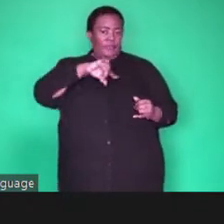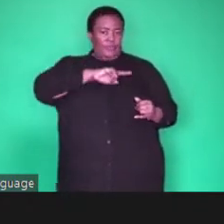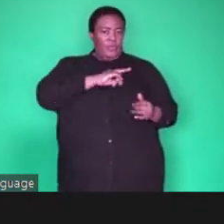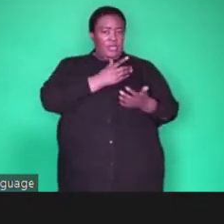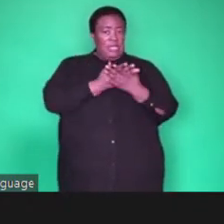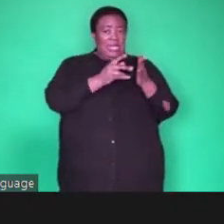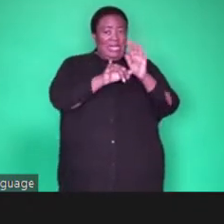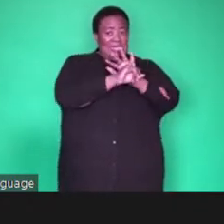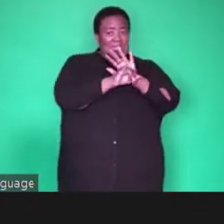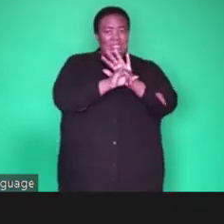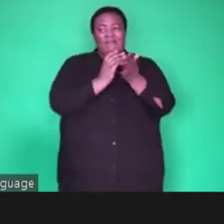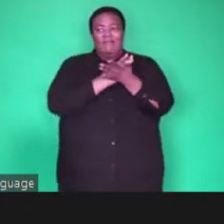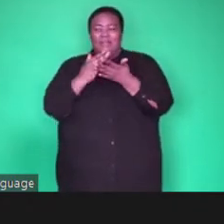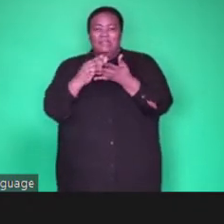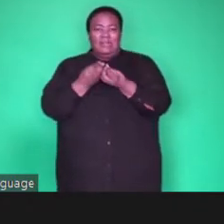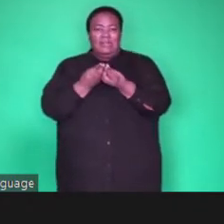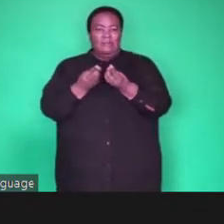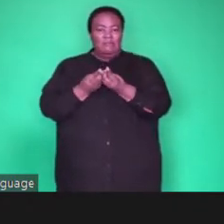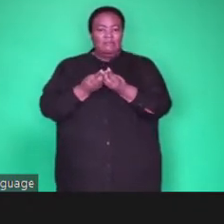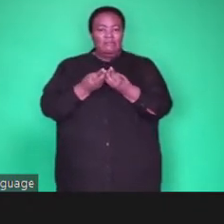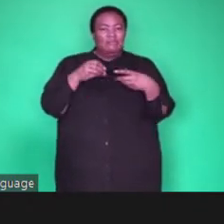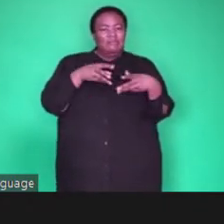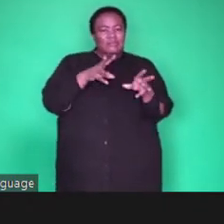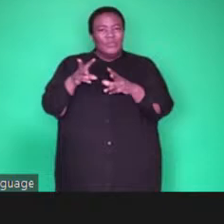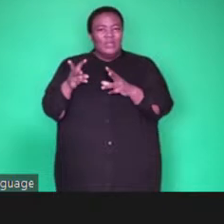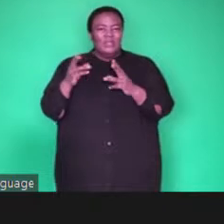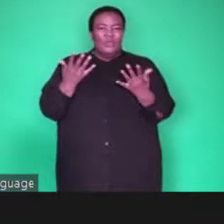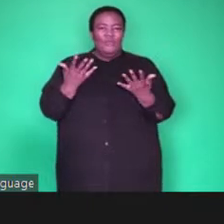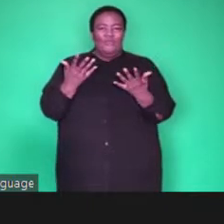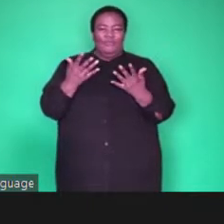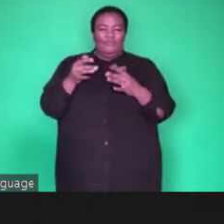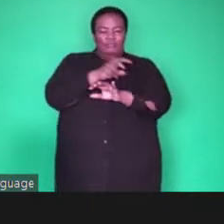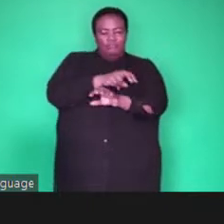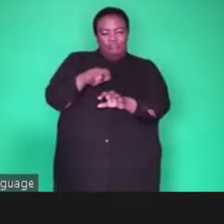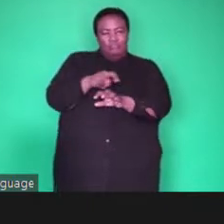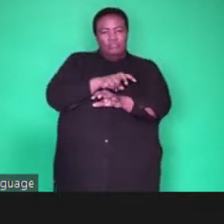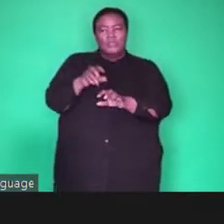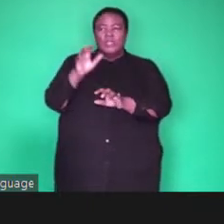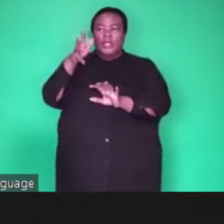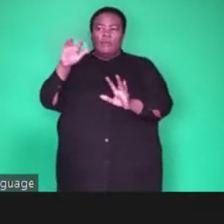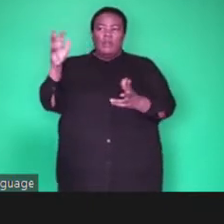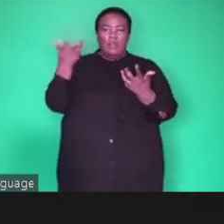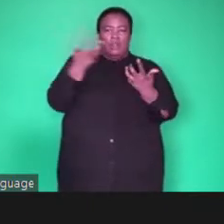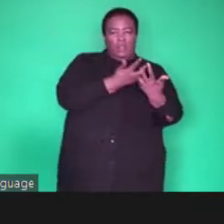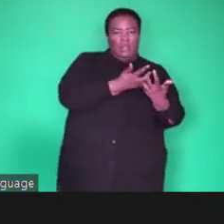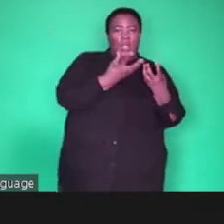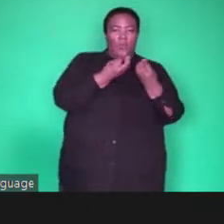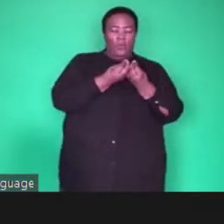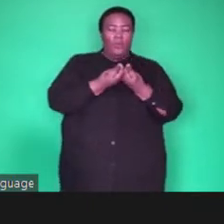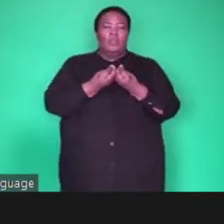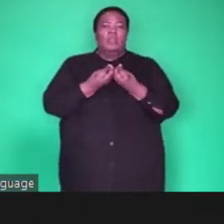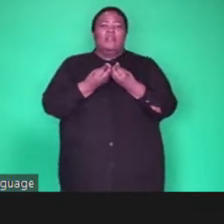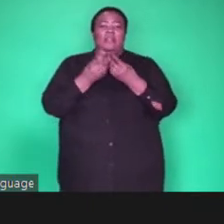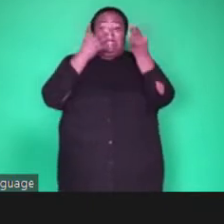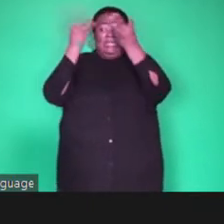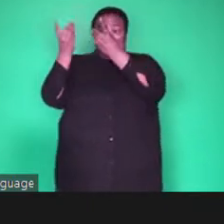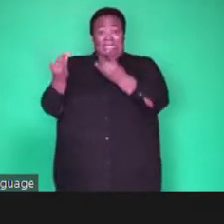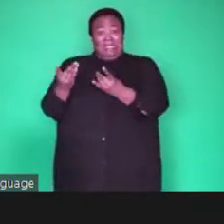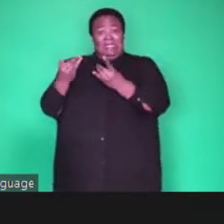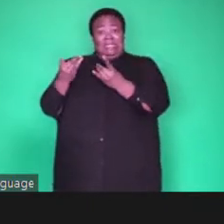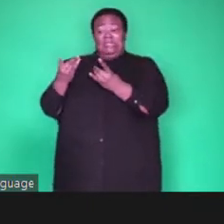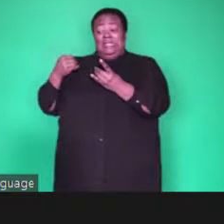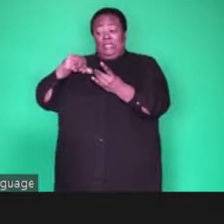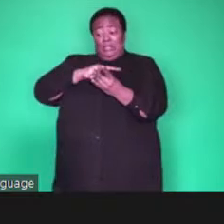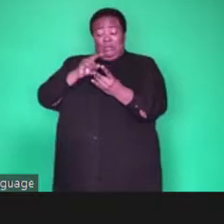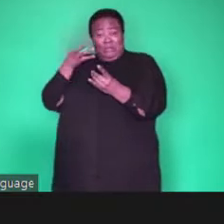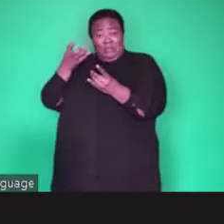some patterns of migration intentions that would correlate or not with official migration statistics for